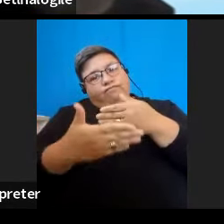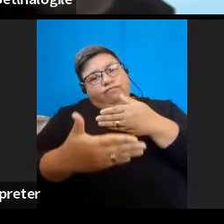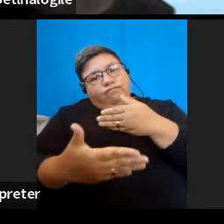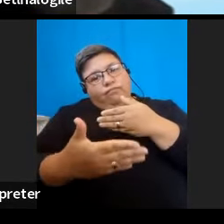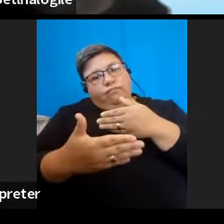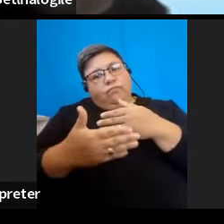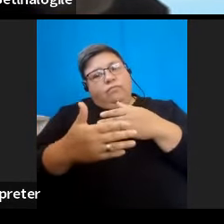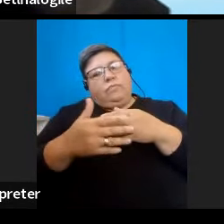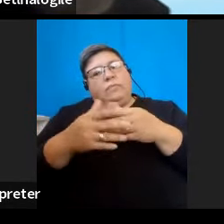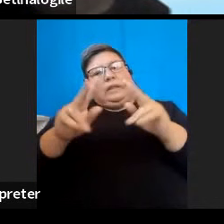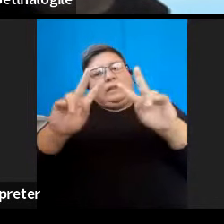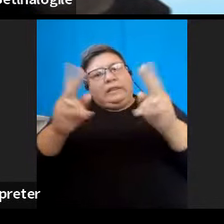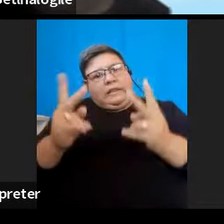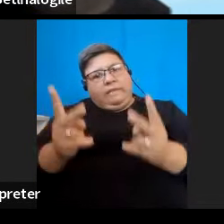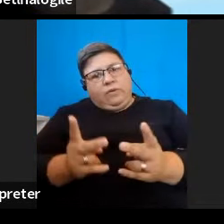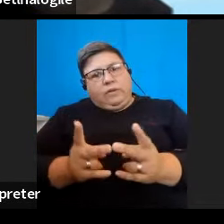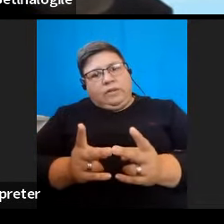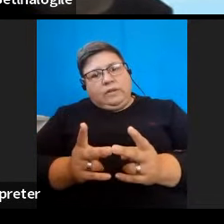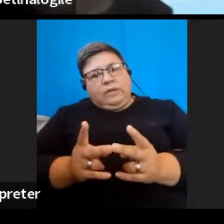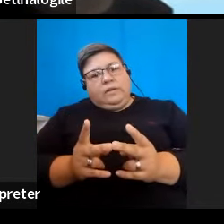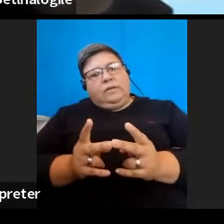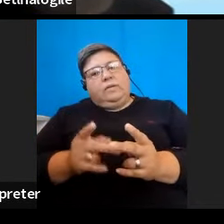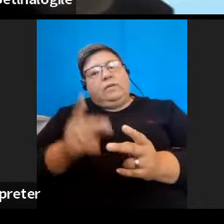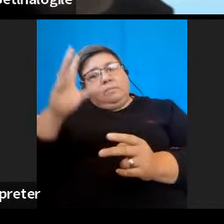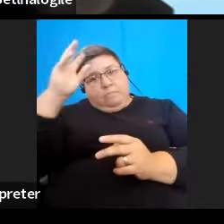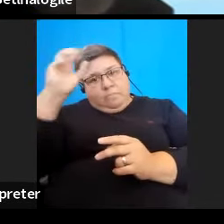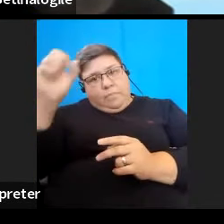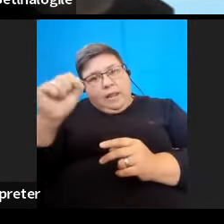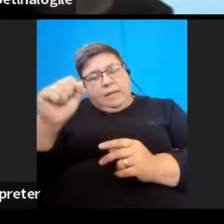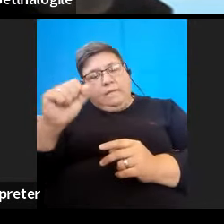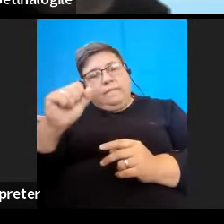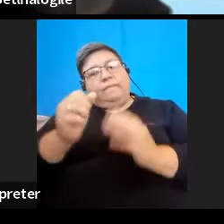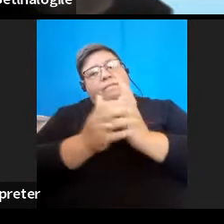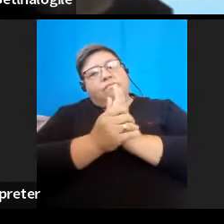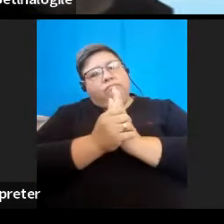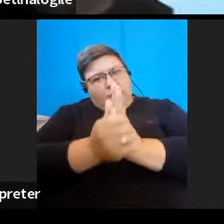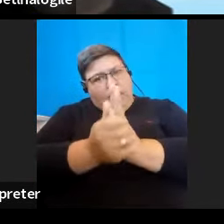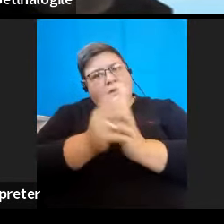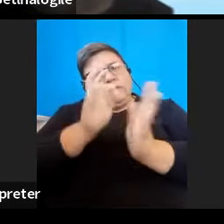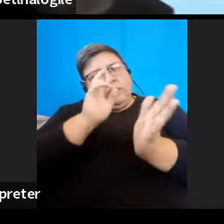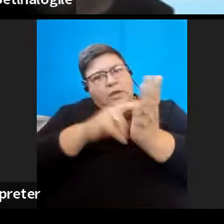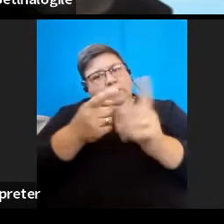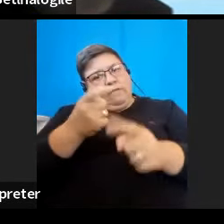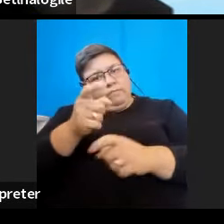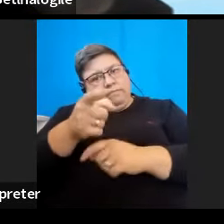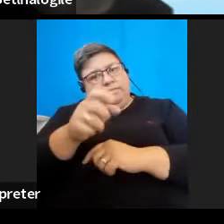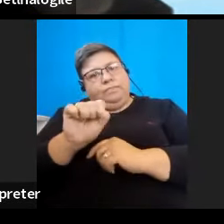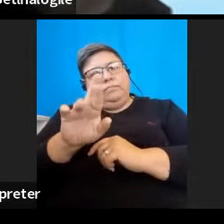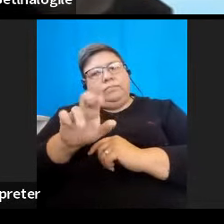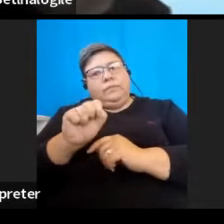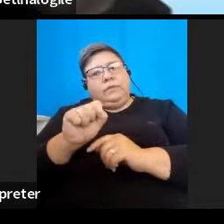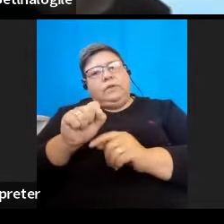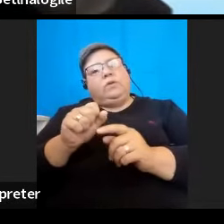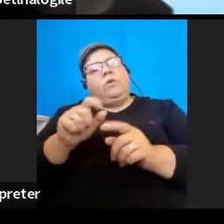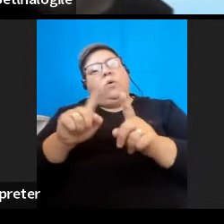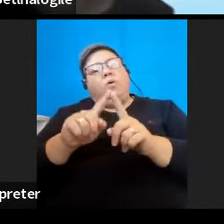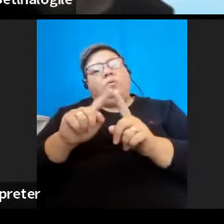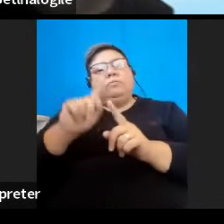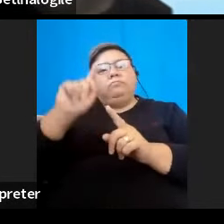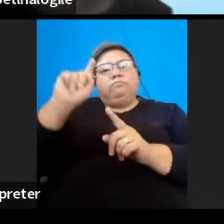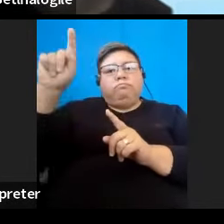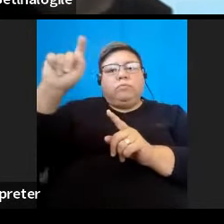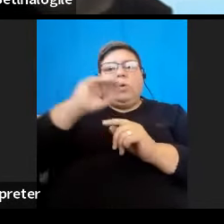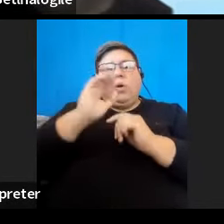vastly different. It is believed guidance is required from Sars as well as a separate approval